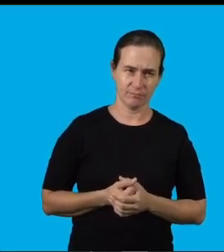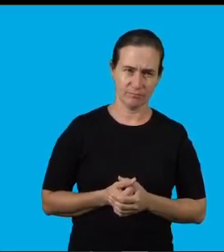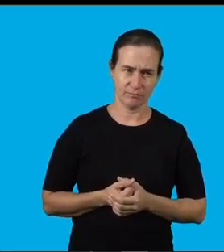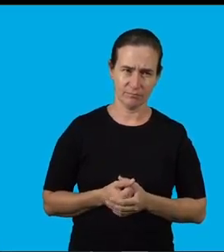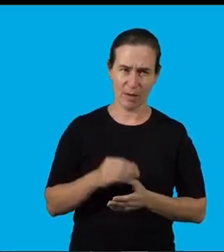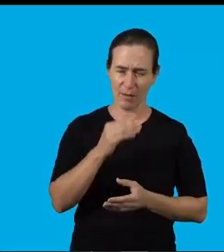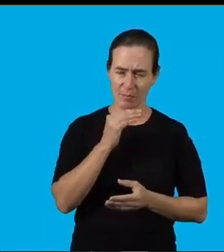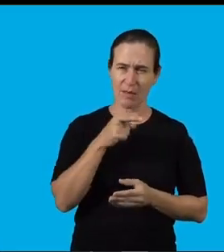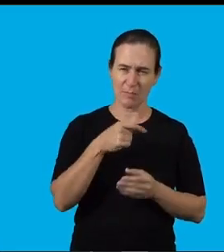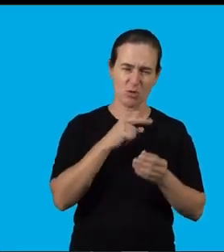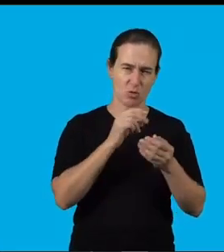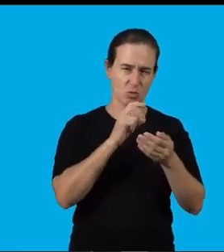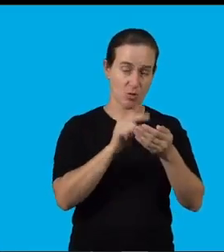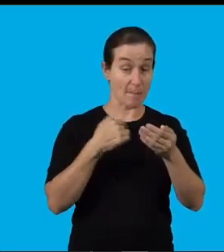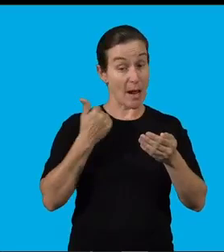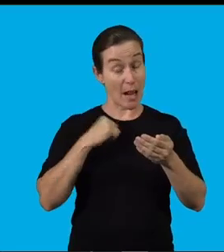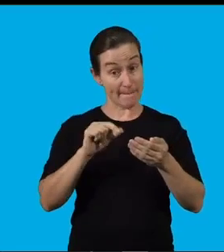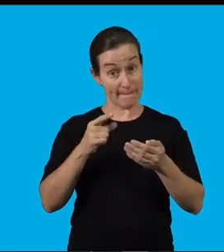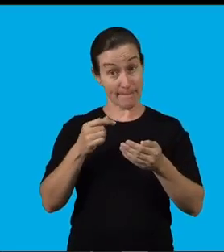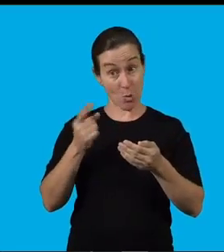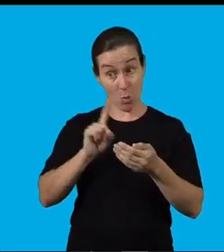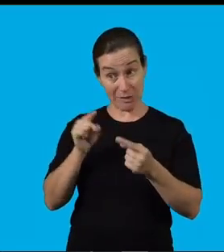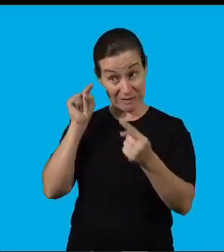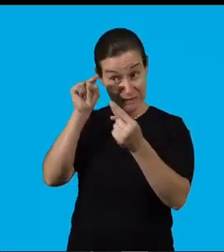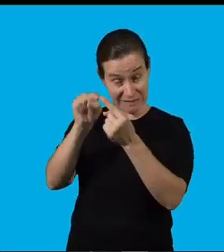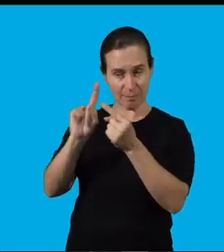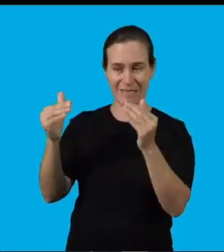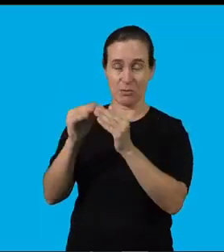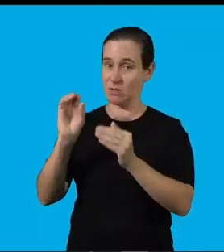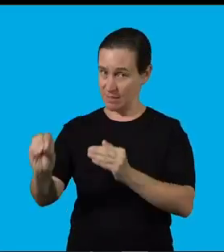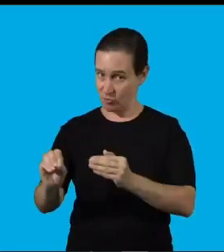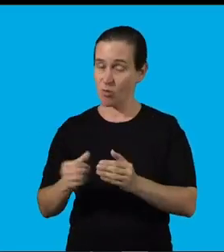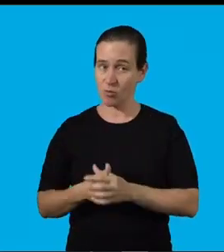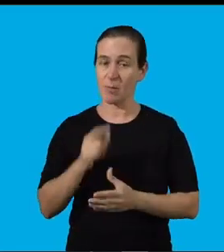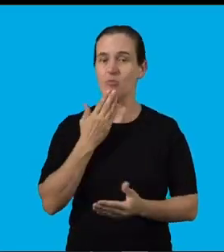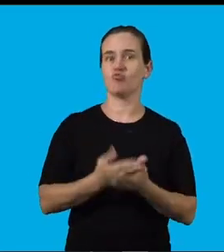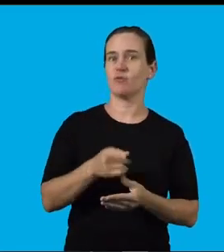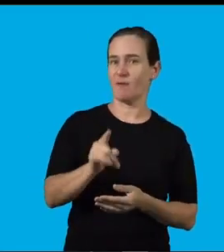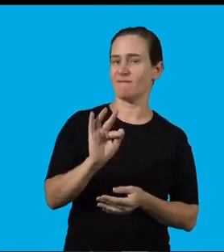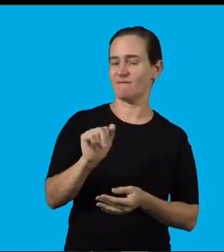Remember, your aim here is to get to an answer of 0, which shows you that this is a factor.